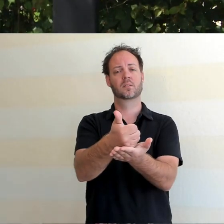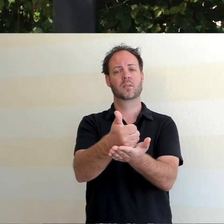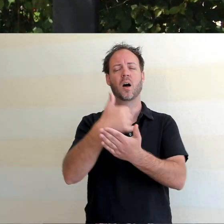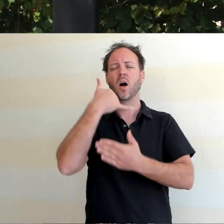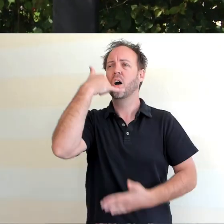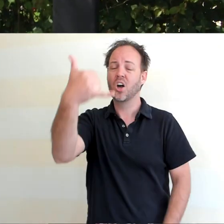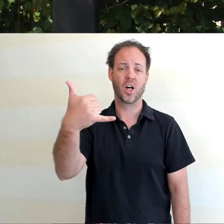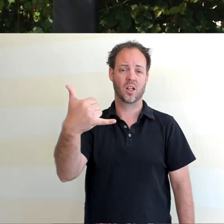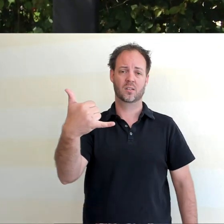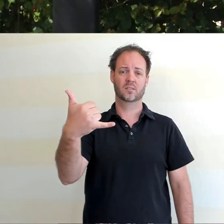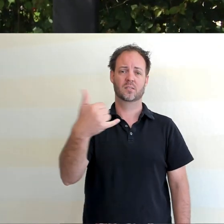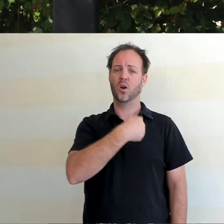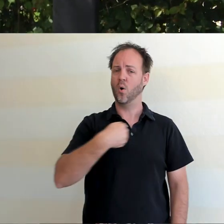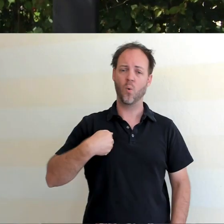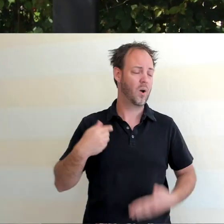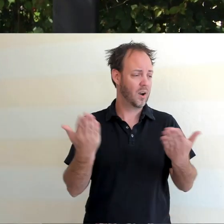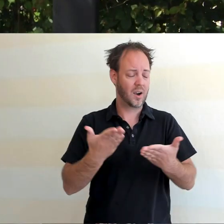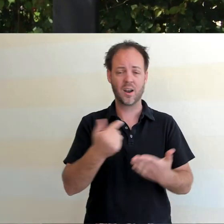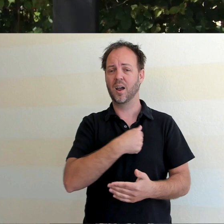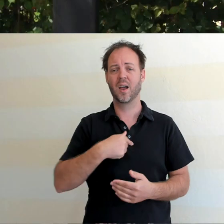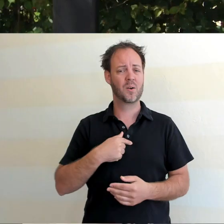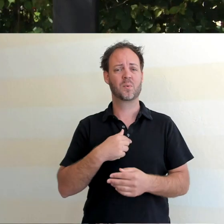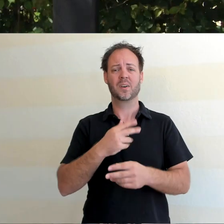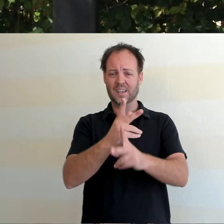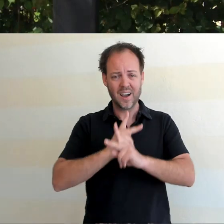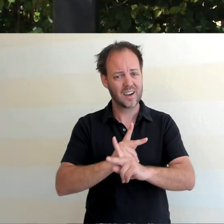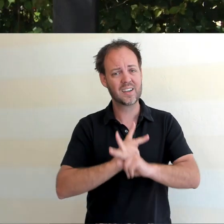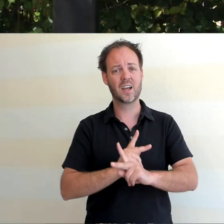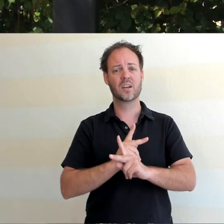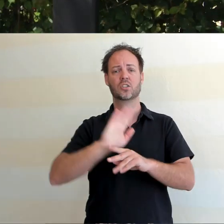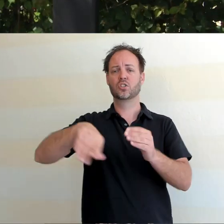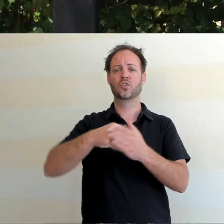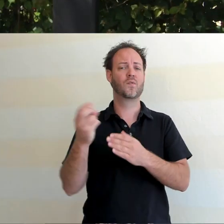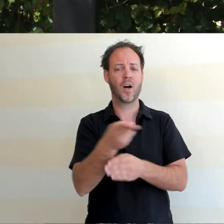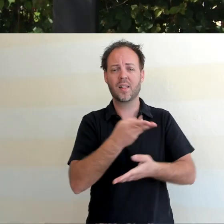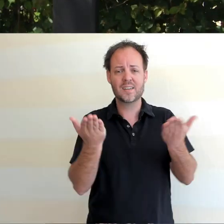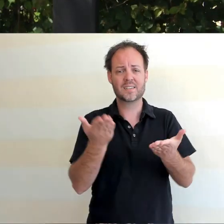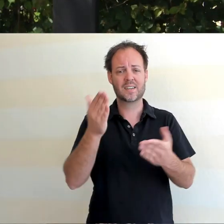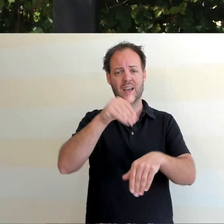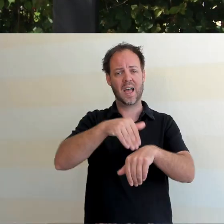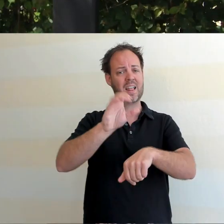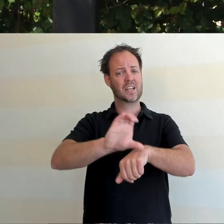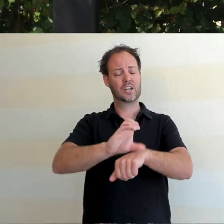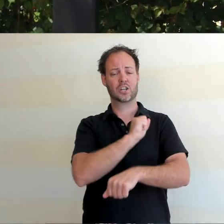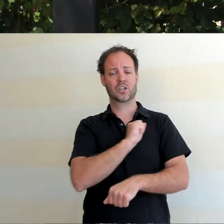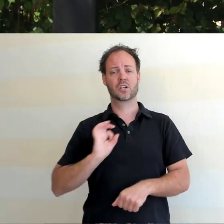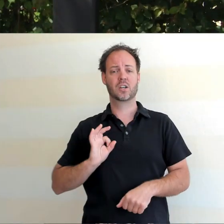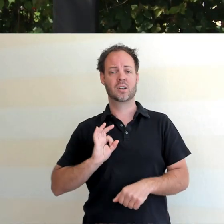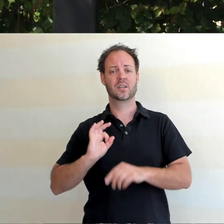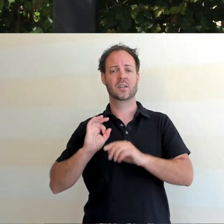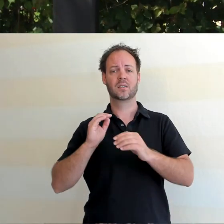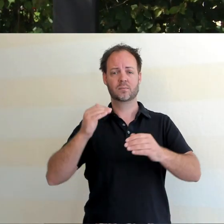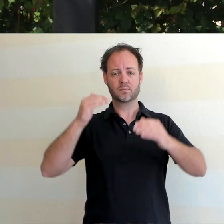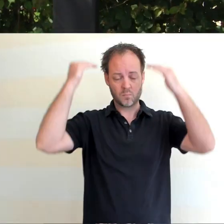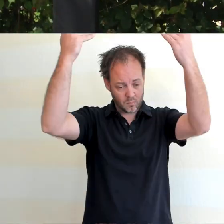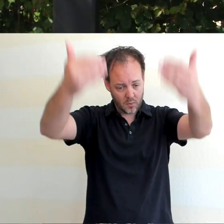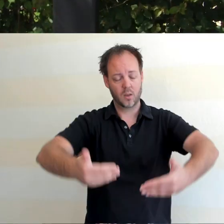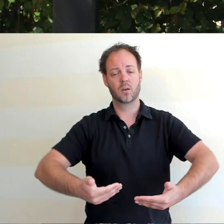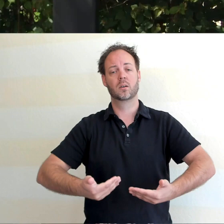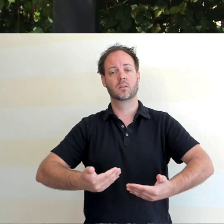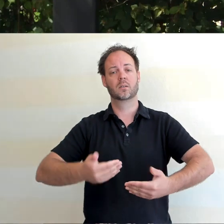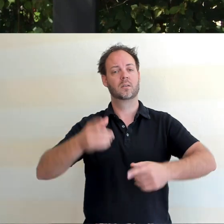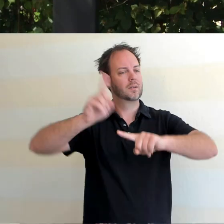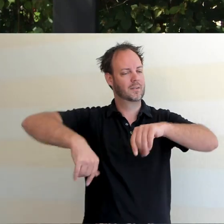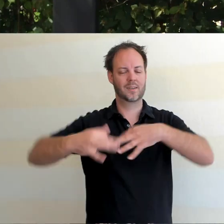call. We are here and we care. So from all of us here at the church staff, we send our greetings to you, and we can't